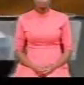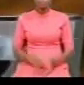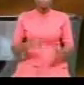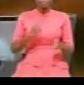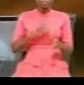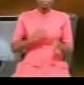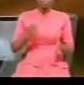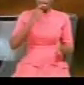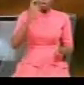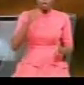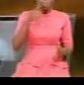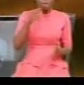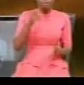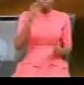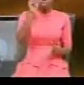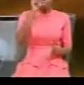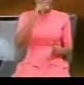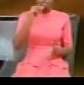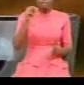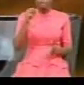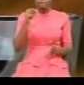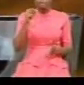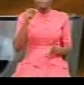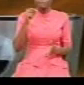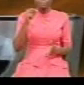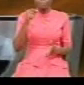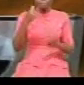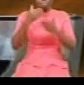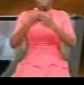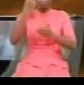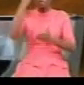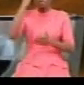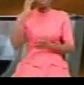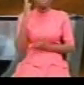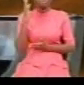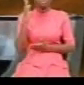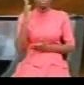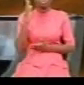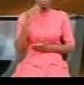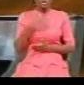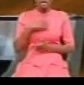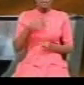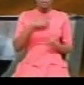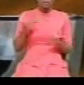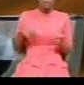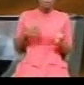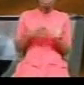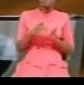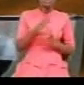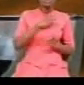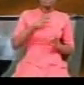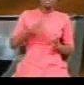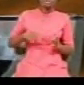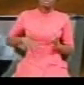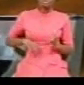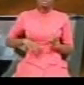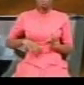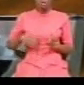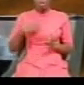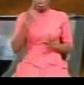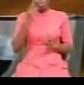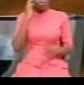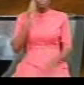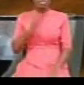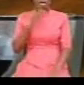charge thee therefore, before God and the Lord Jesus Christ, who